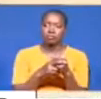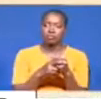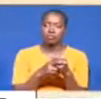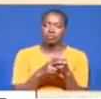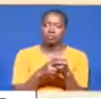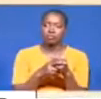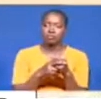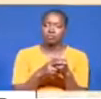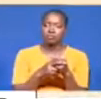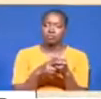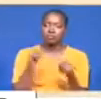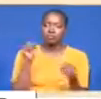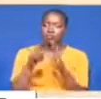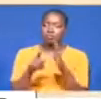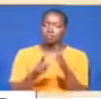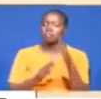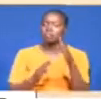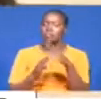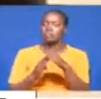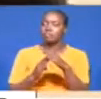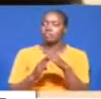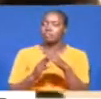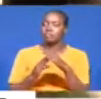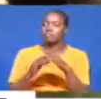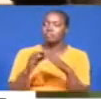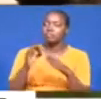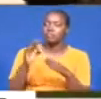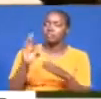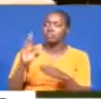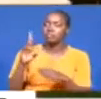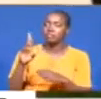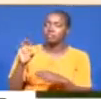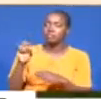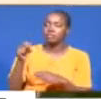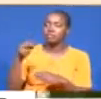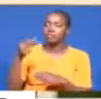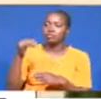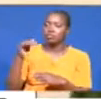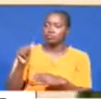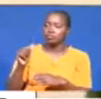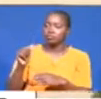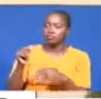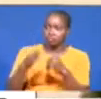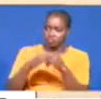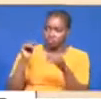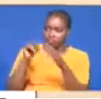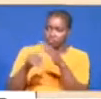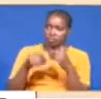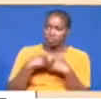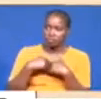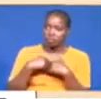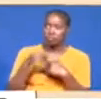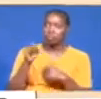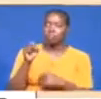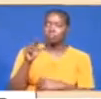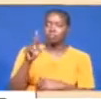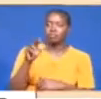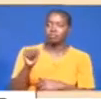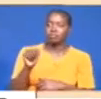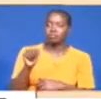Mukasia was the top scorer for Ulinzi Sharks after she netted 8 goals, as Sarah Wasike and Deborah